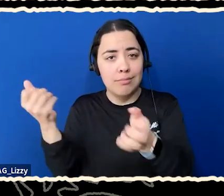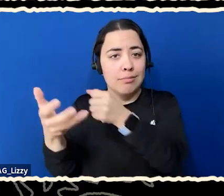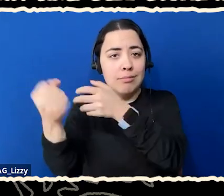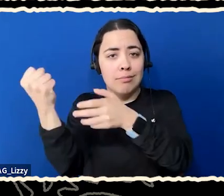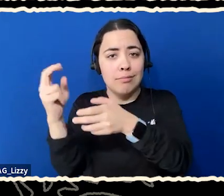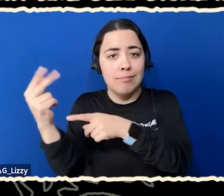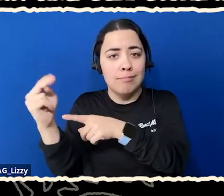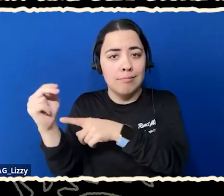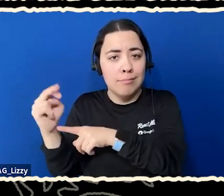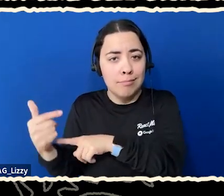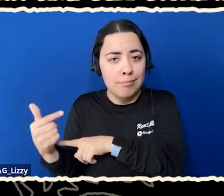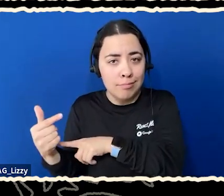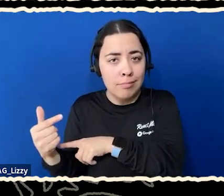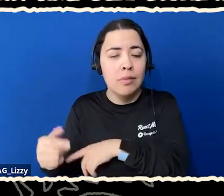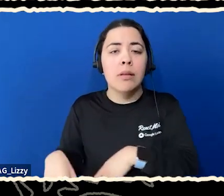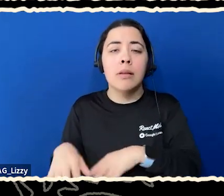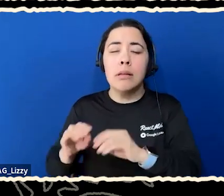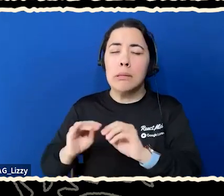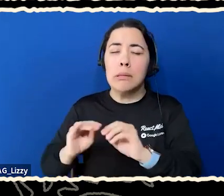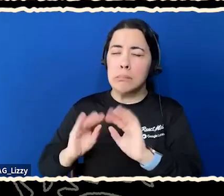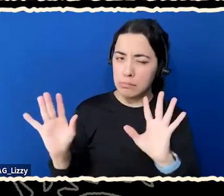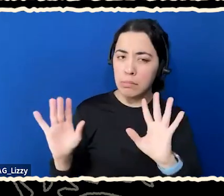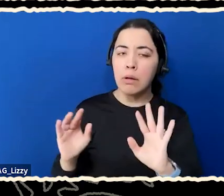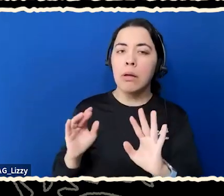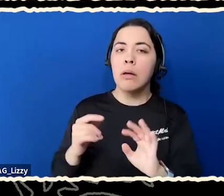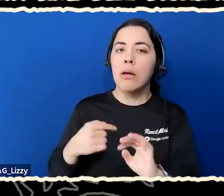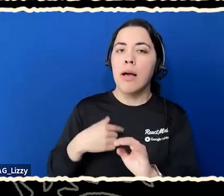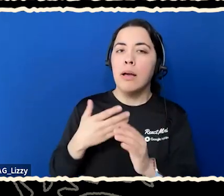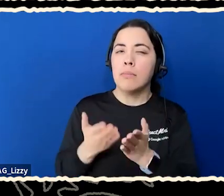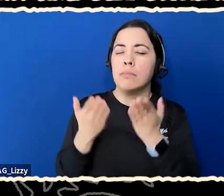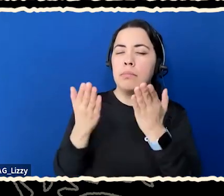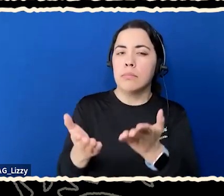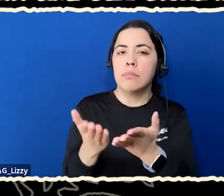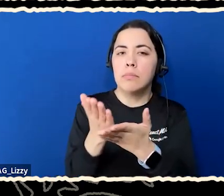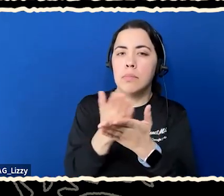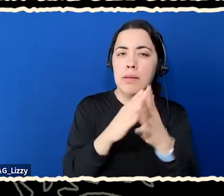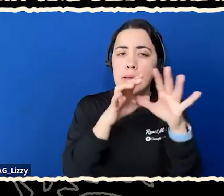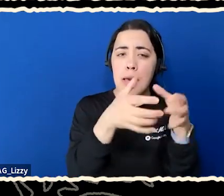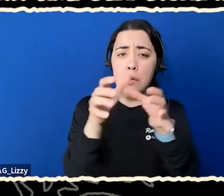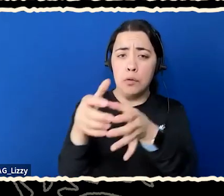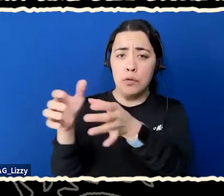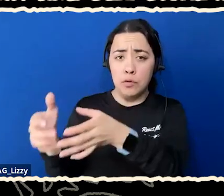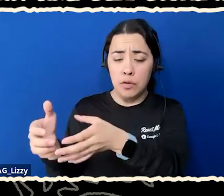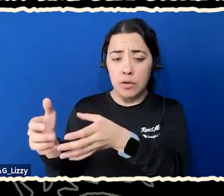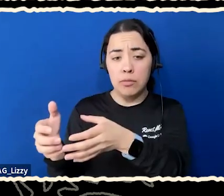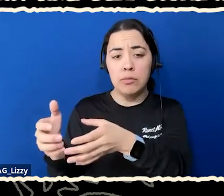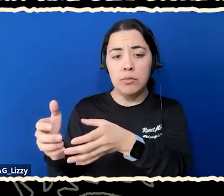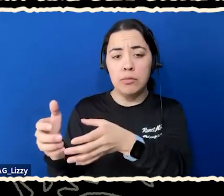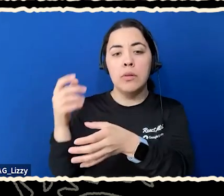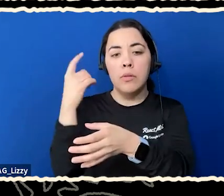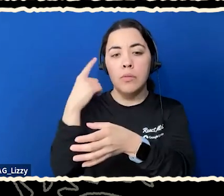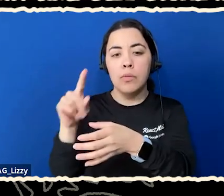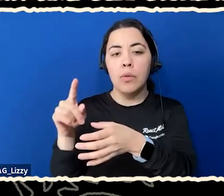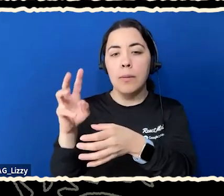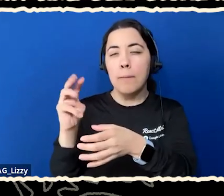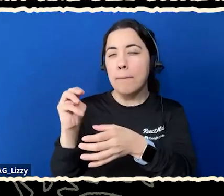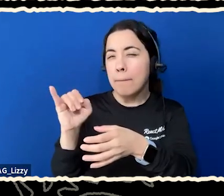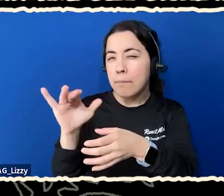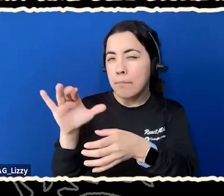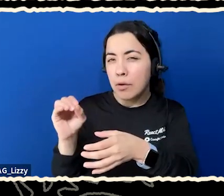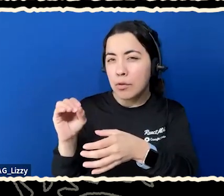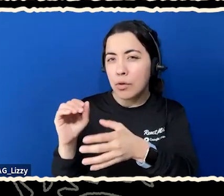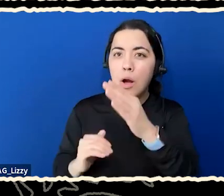to be clear, I would categorize these kinds of problems as micro-optimizations. It's unlikely that you'll